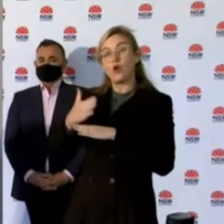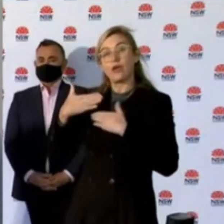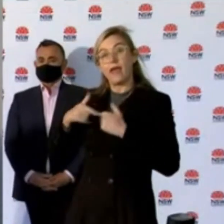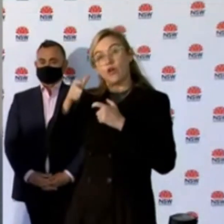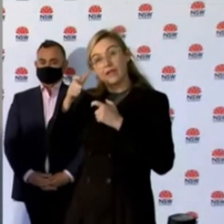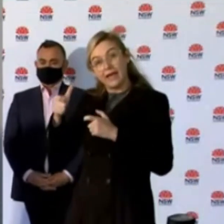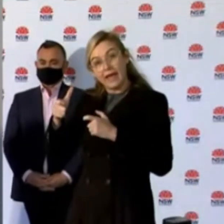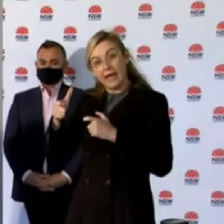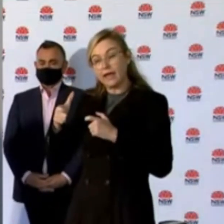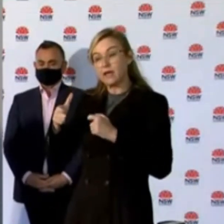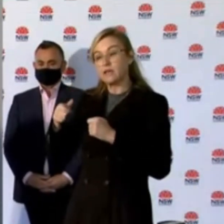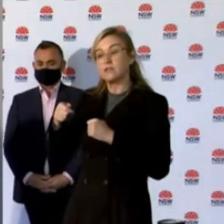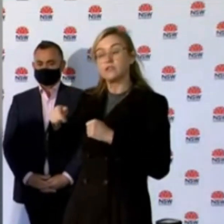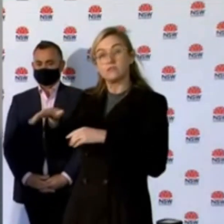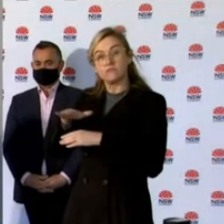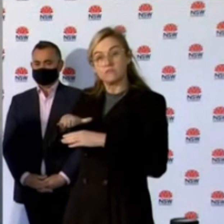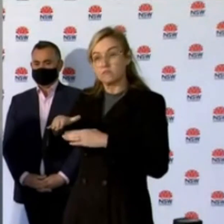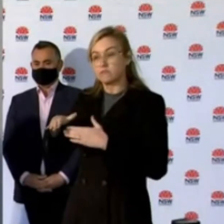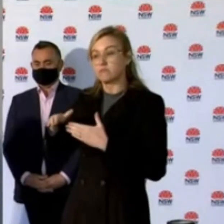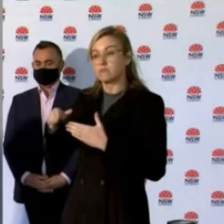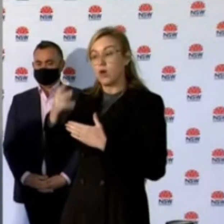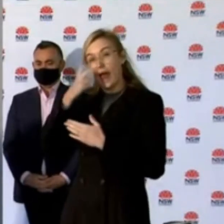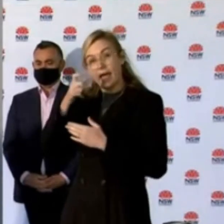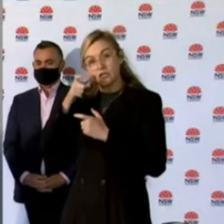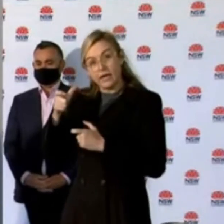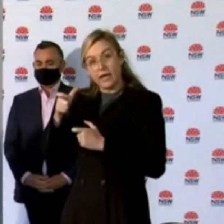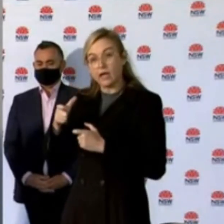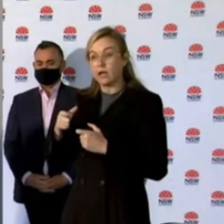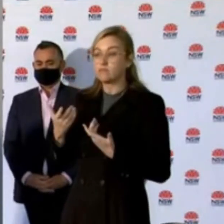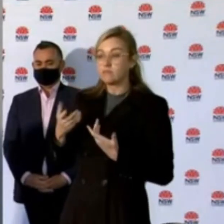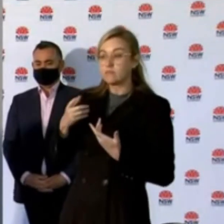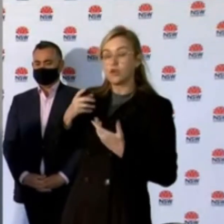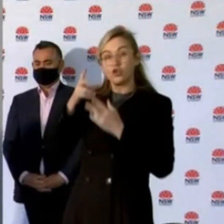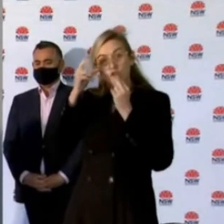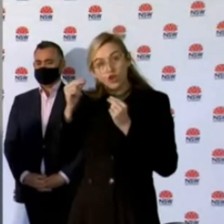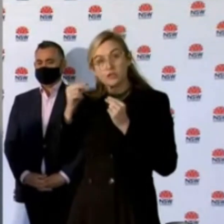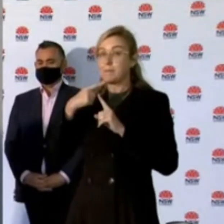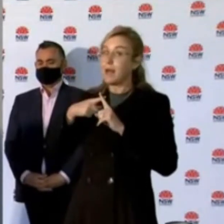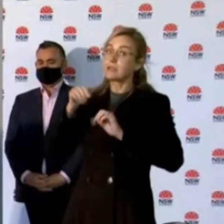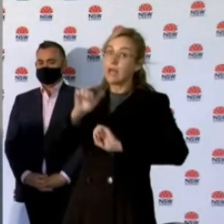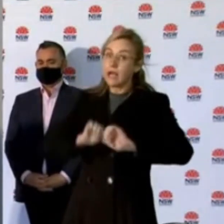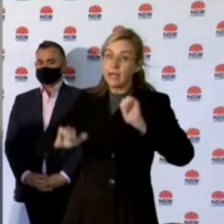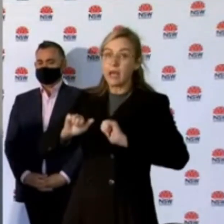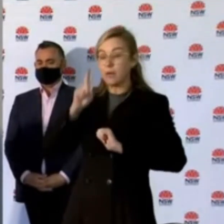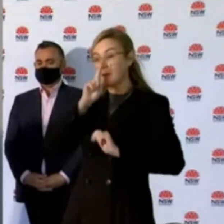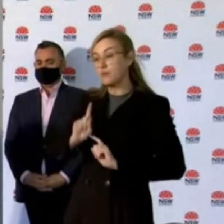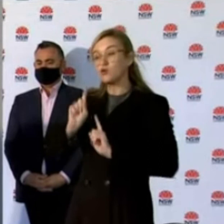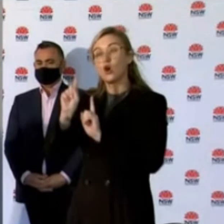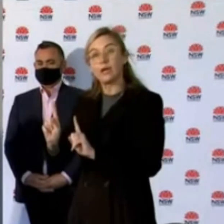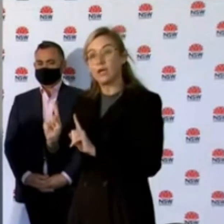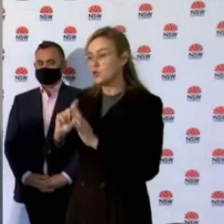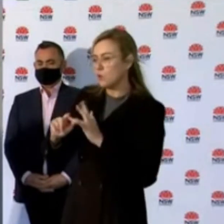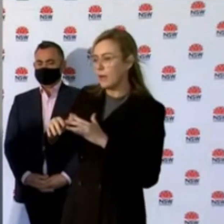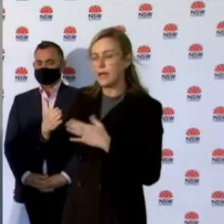those services. It could include being on the site for various reasons. But it's really important for us not to have any